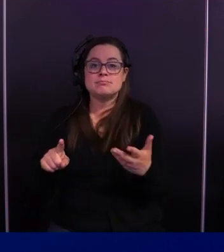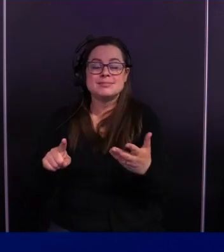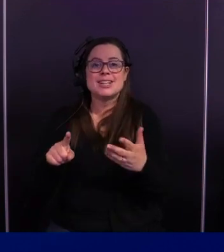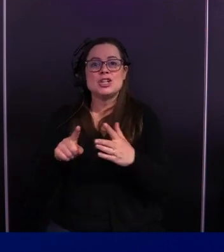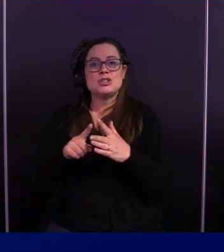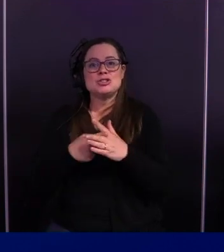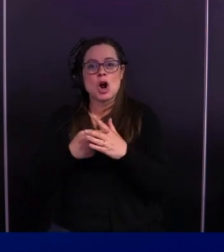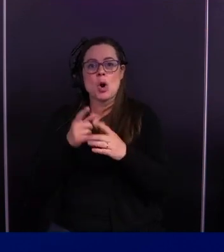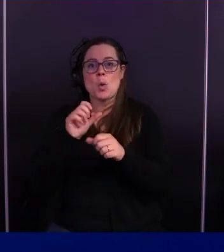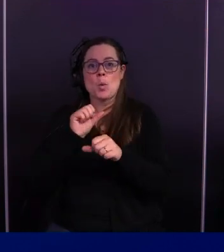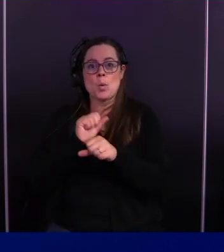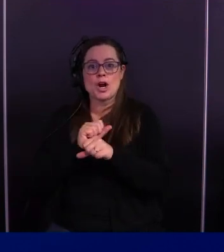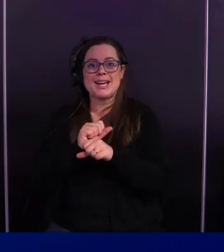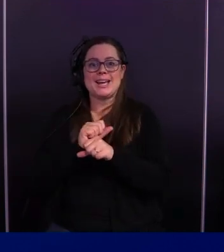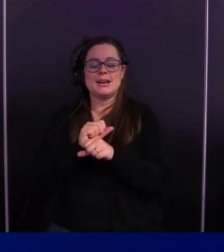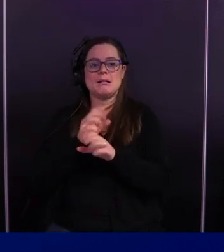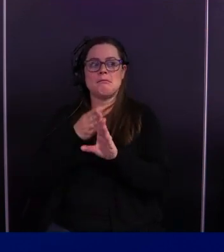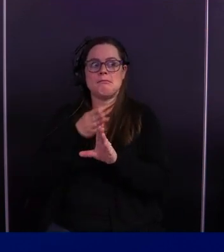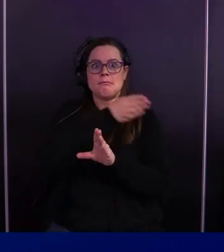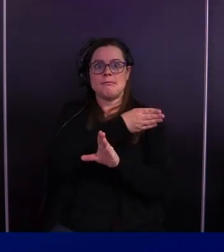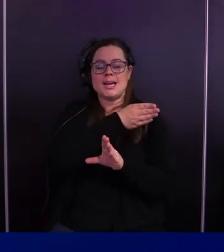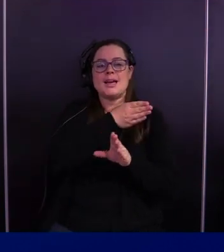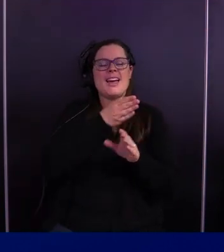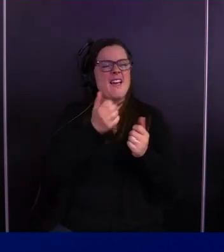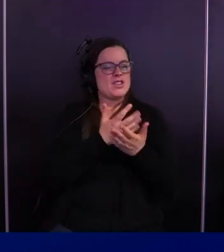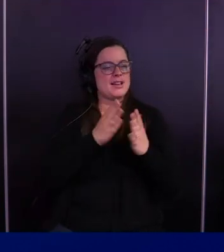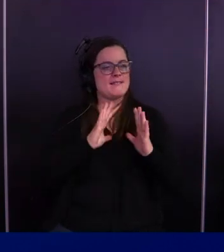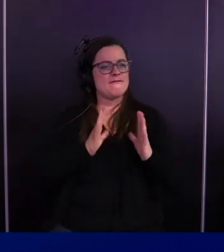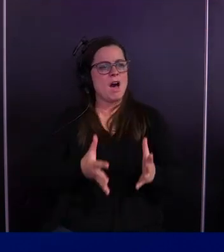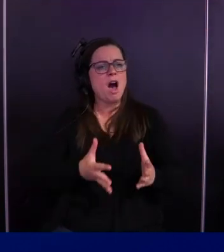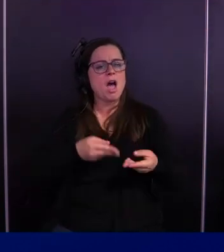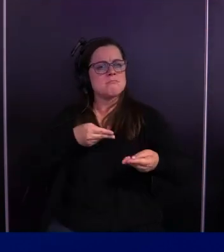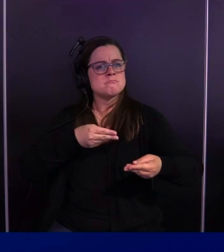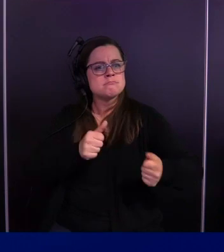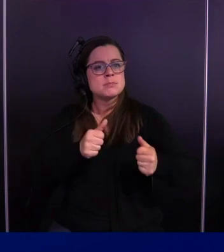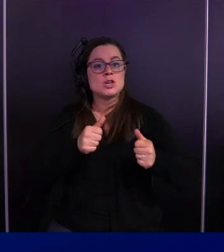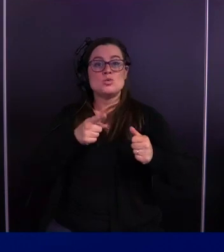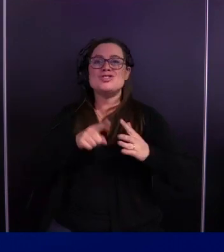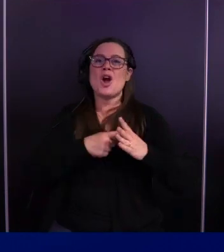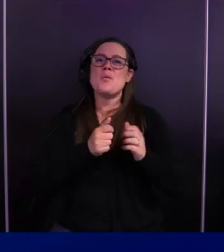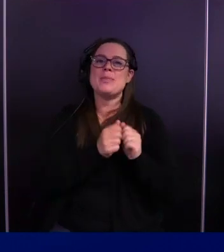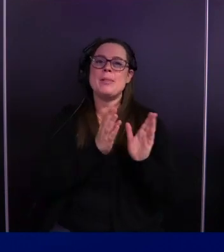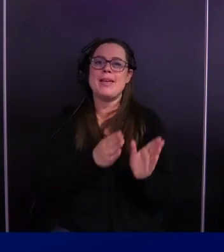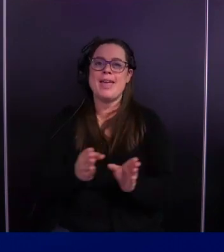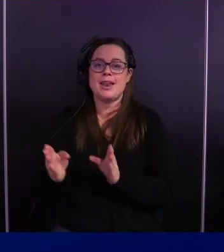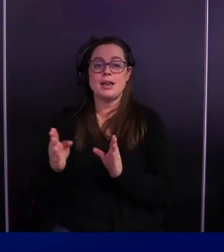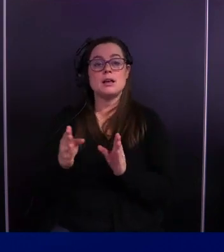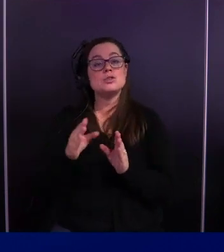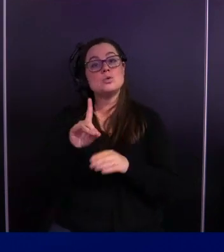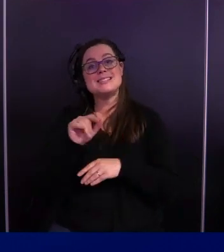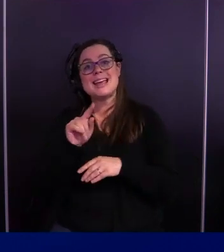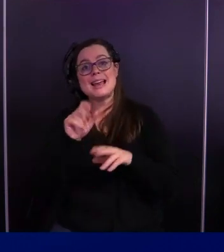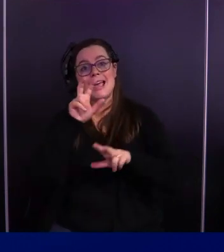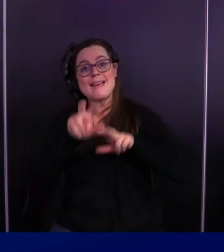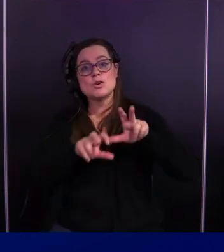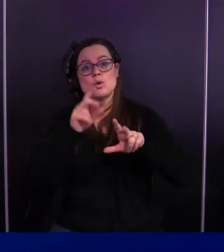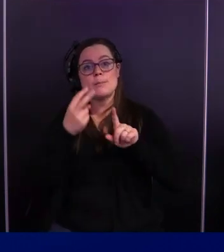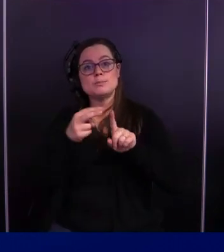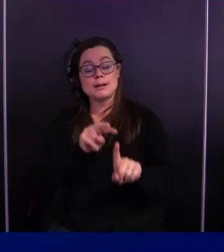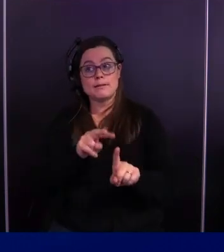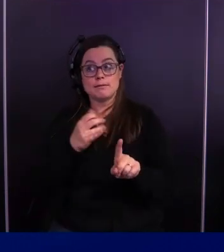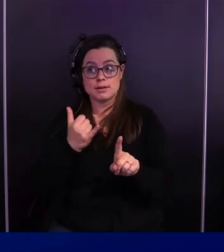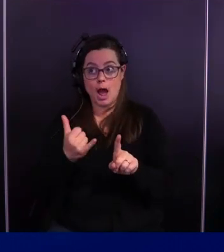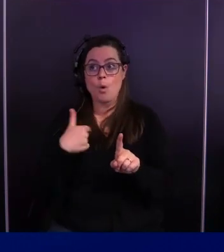an incident when everything's fine, right? With planning. So from a data inventory perspective, right? So what we